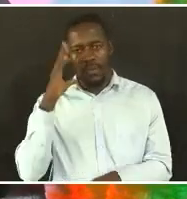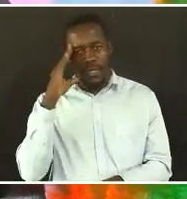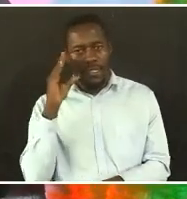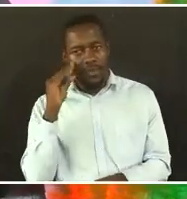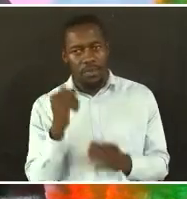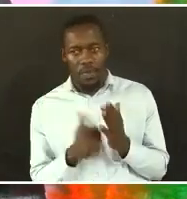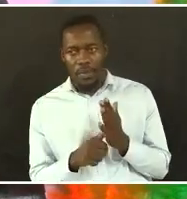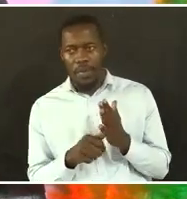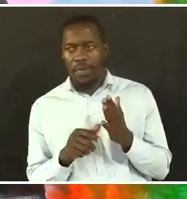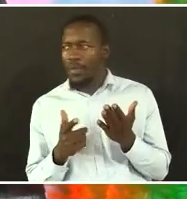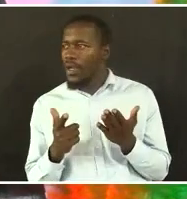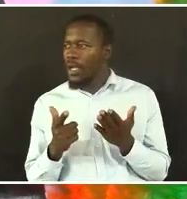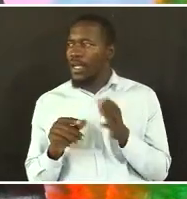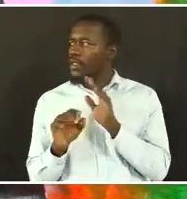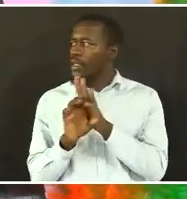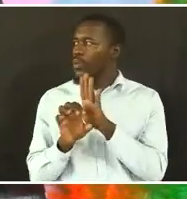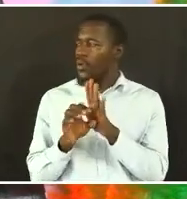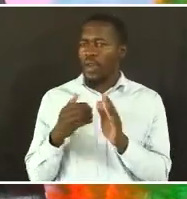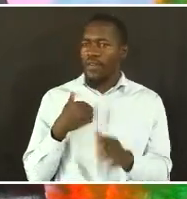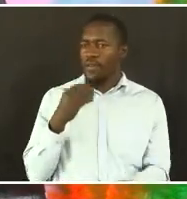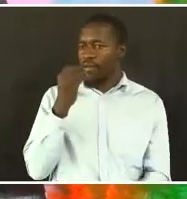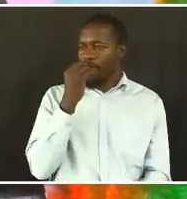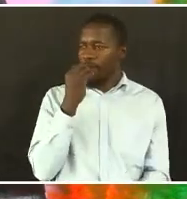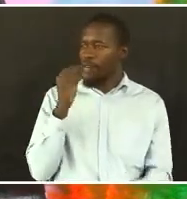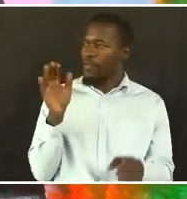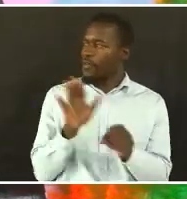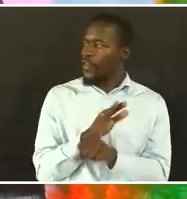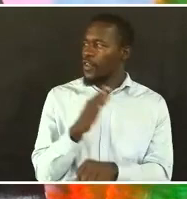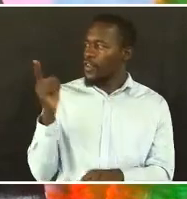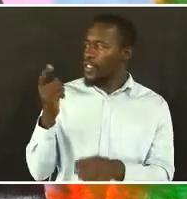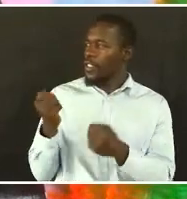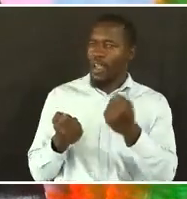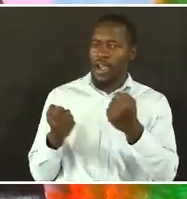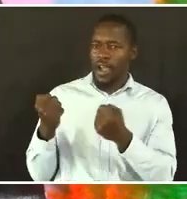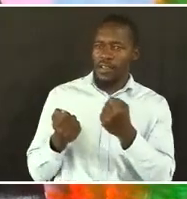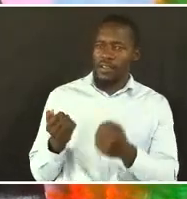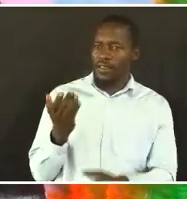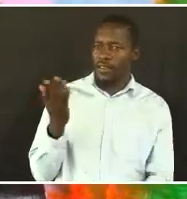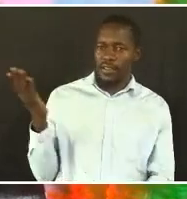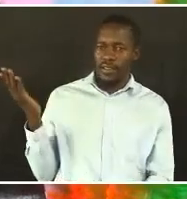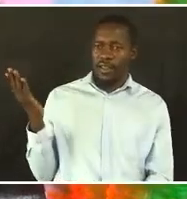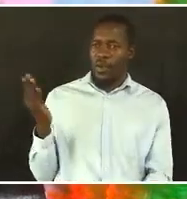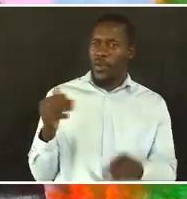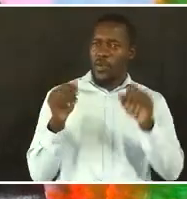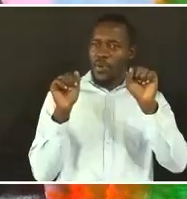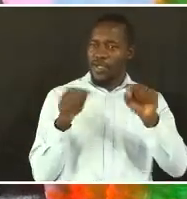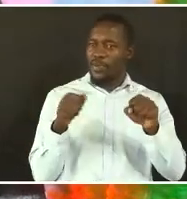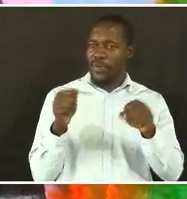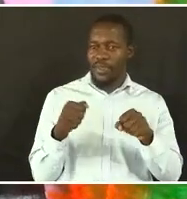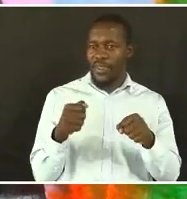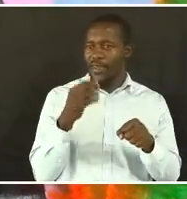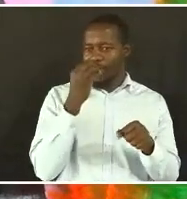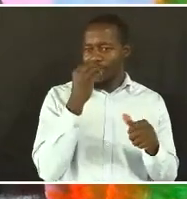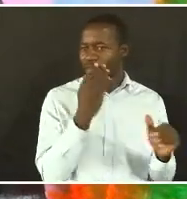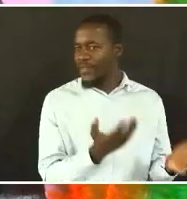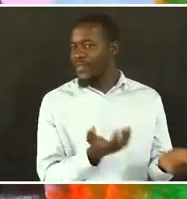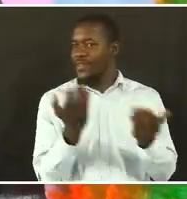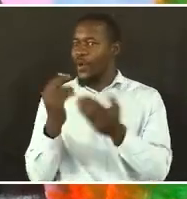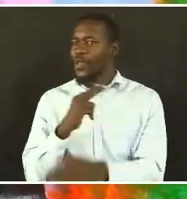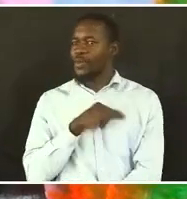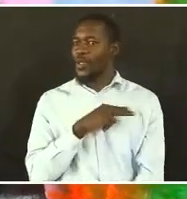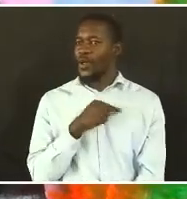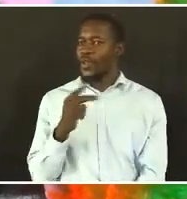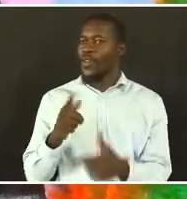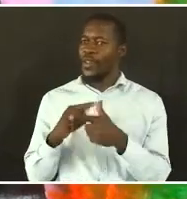boots. We can simply pick food here and go with the food for hospital chaplaincy. And we say, caregiver, we have brought this